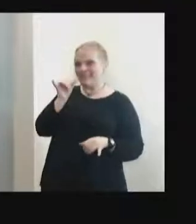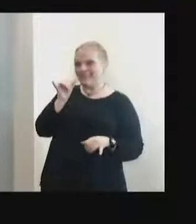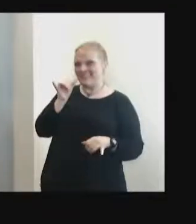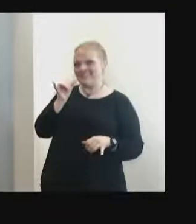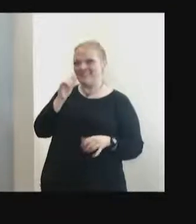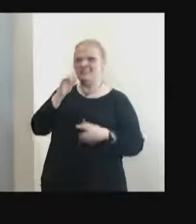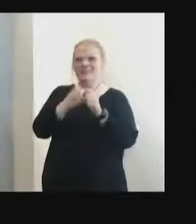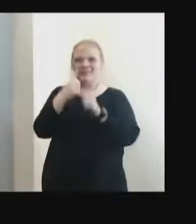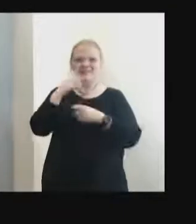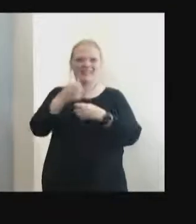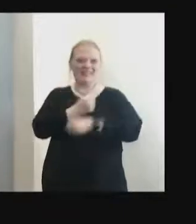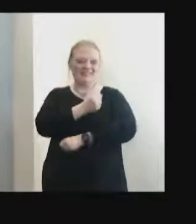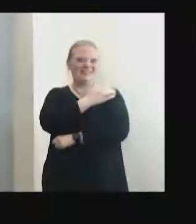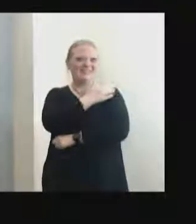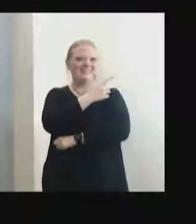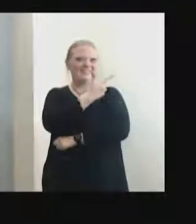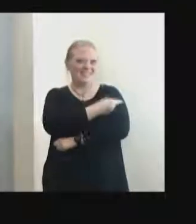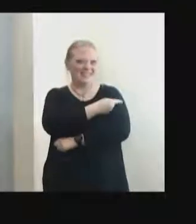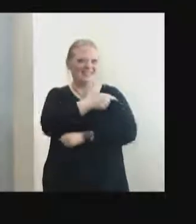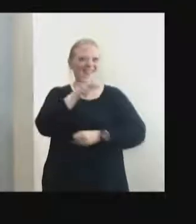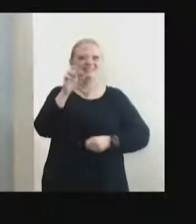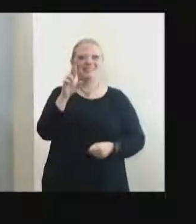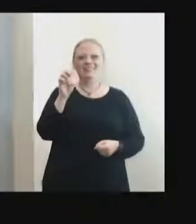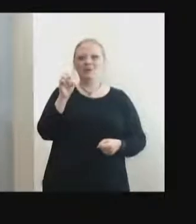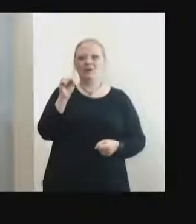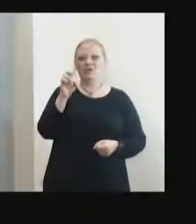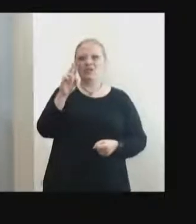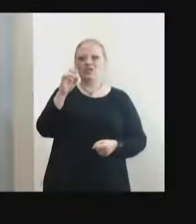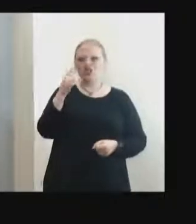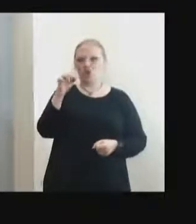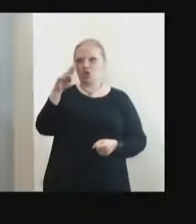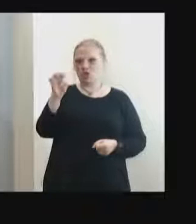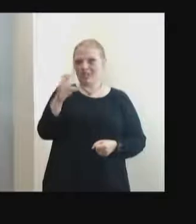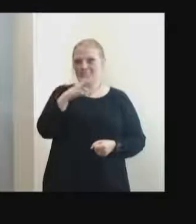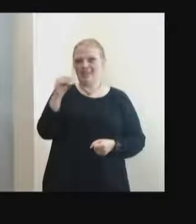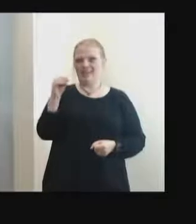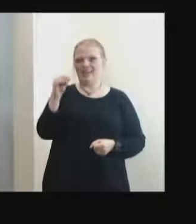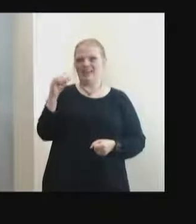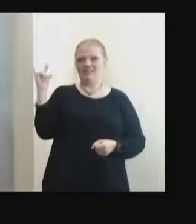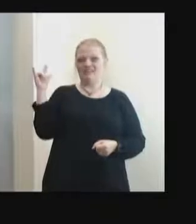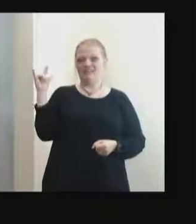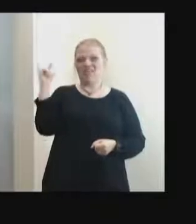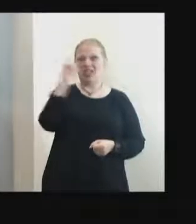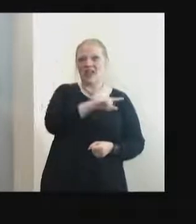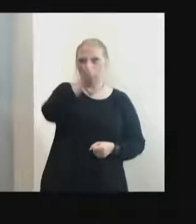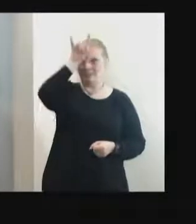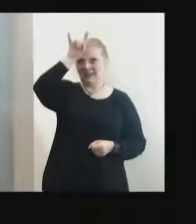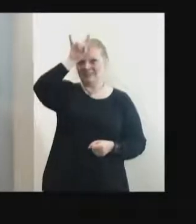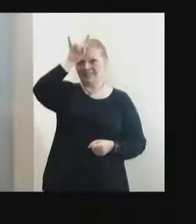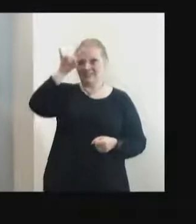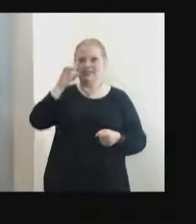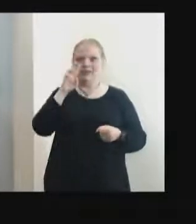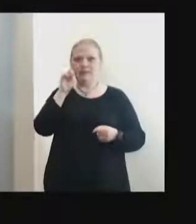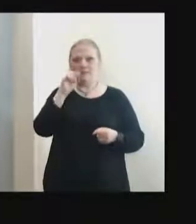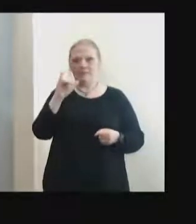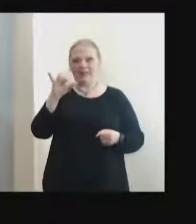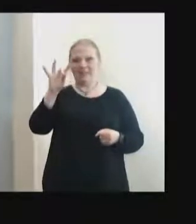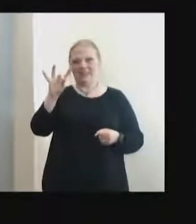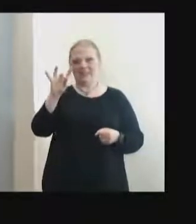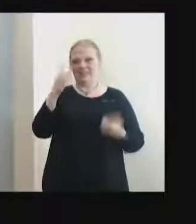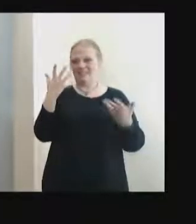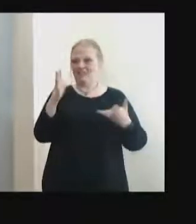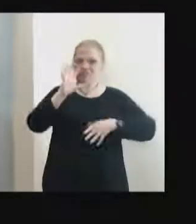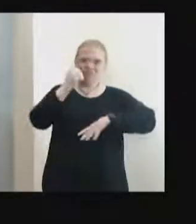program are Resurgence Brewery as well as Flying Bison Brewery. On May 8th, the first clinic has been already scheduled